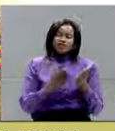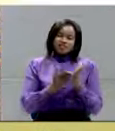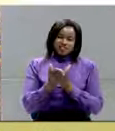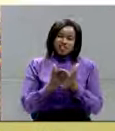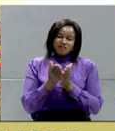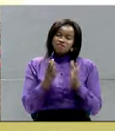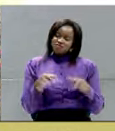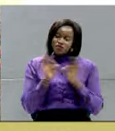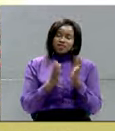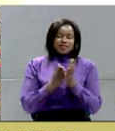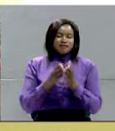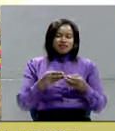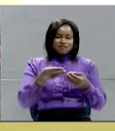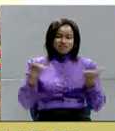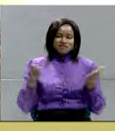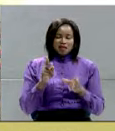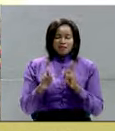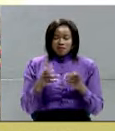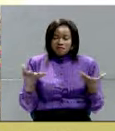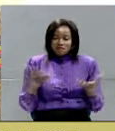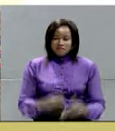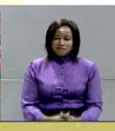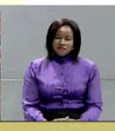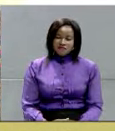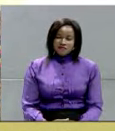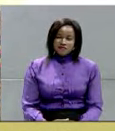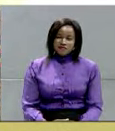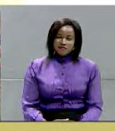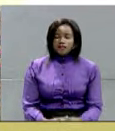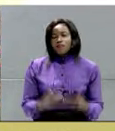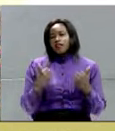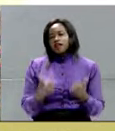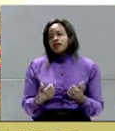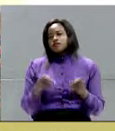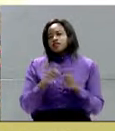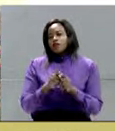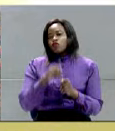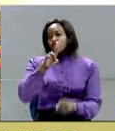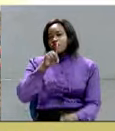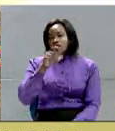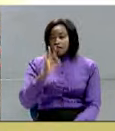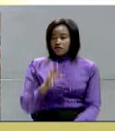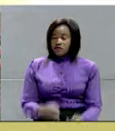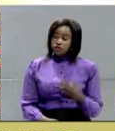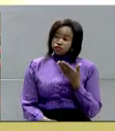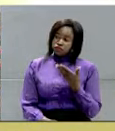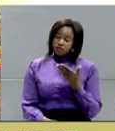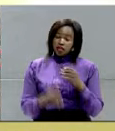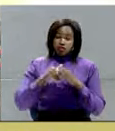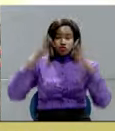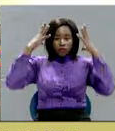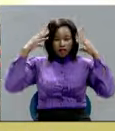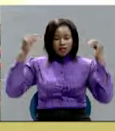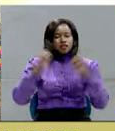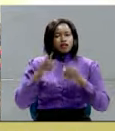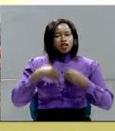services to the people. The presence of UPDF has given confidence